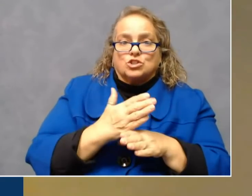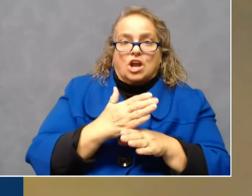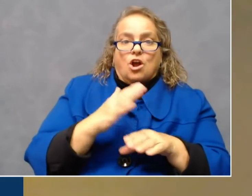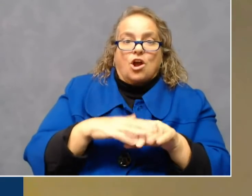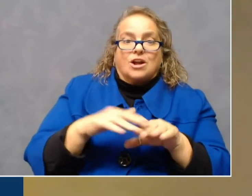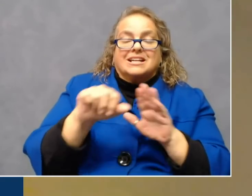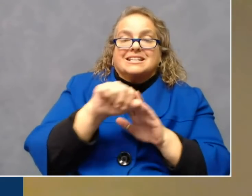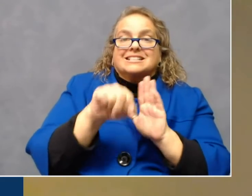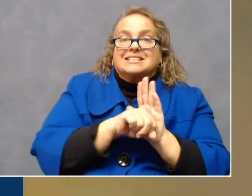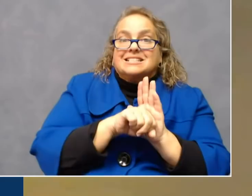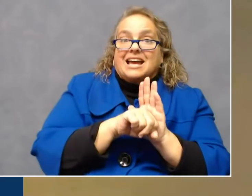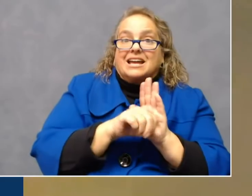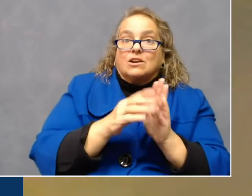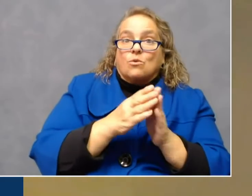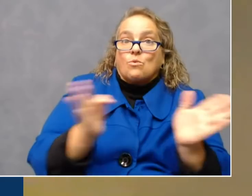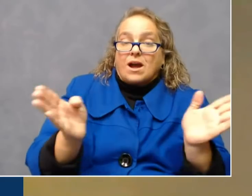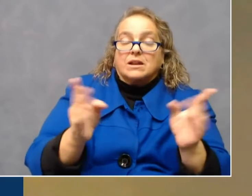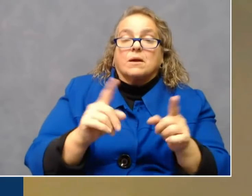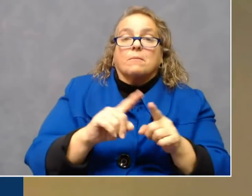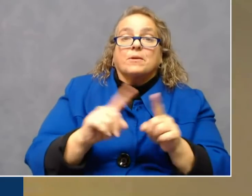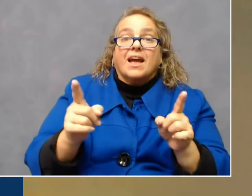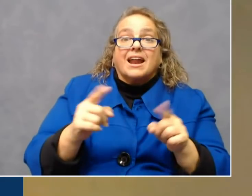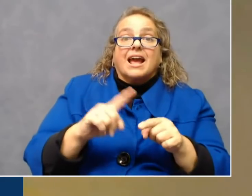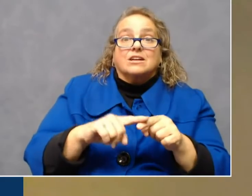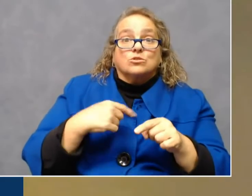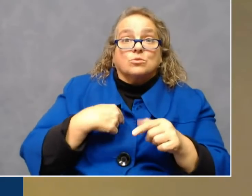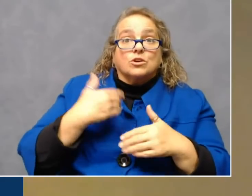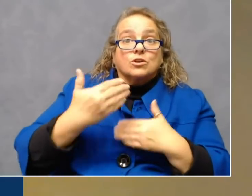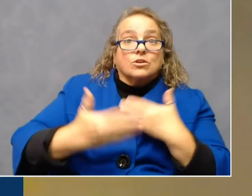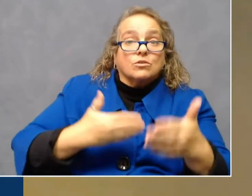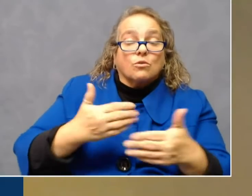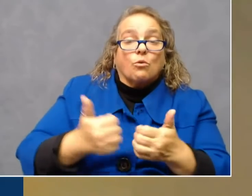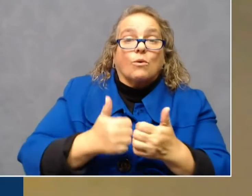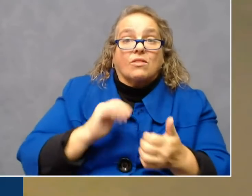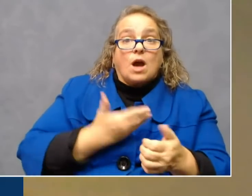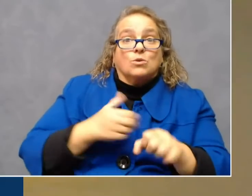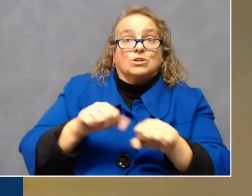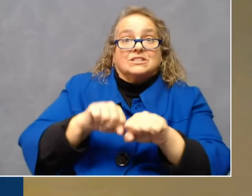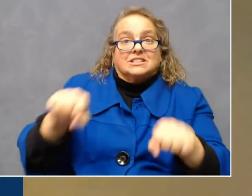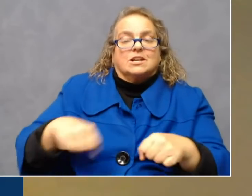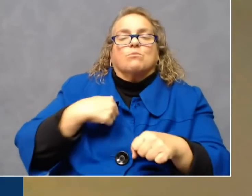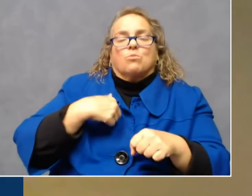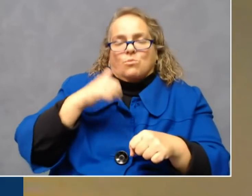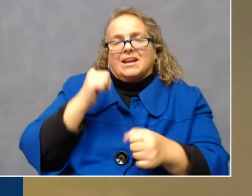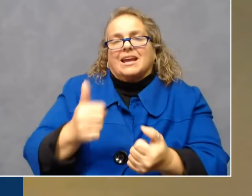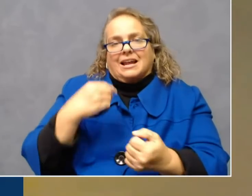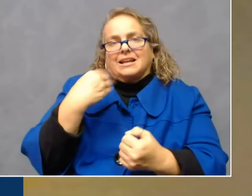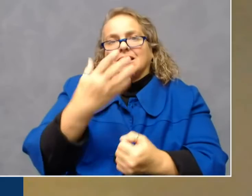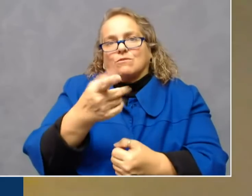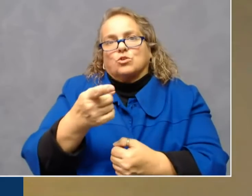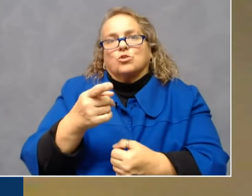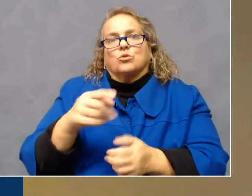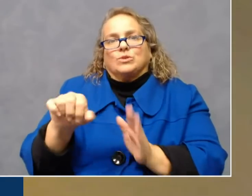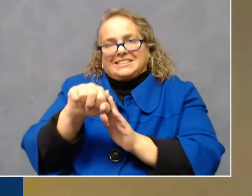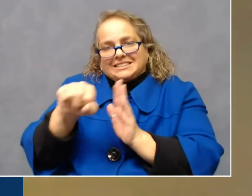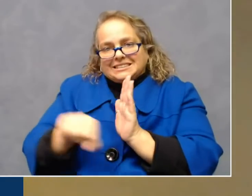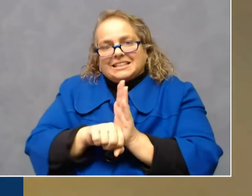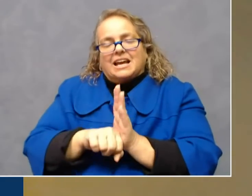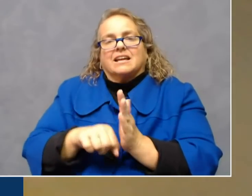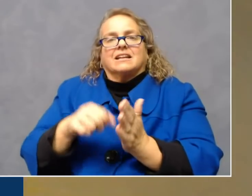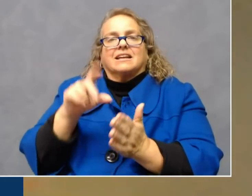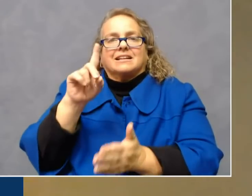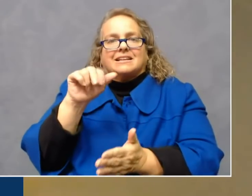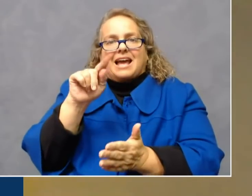basis. But I think as we go on with the system, we will be able to have better data sharing